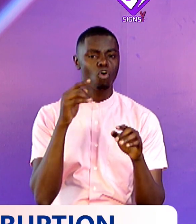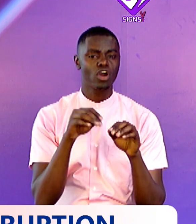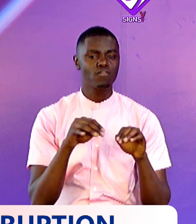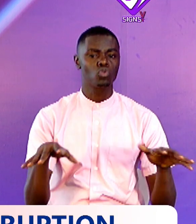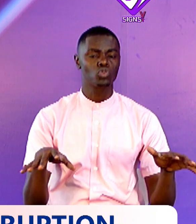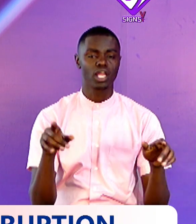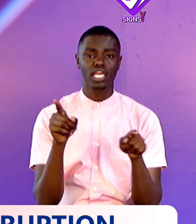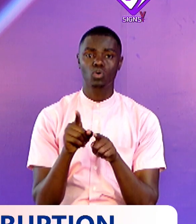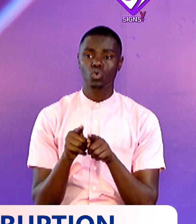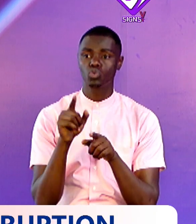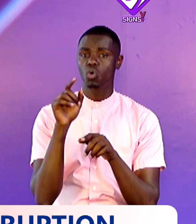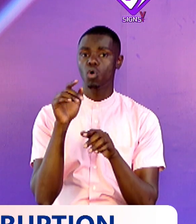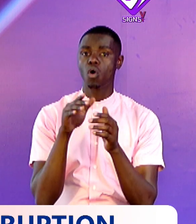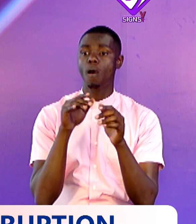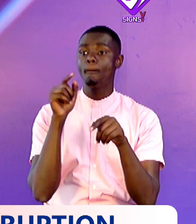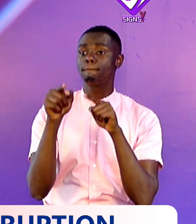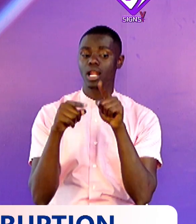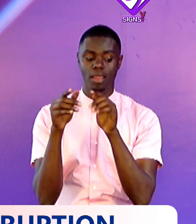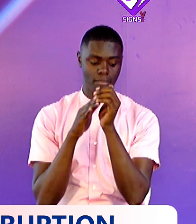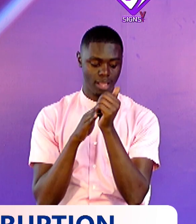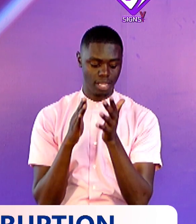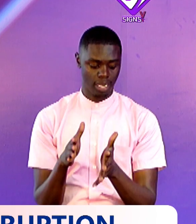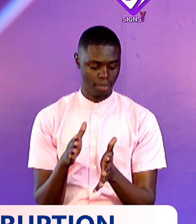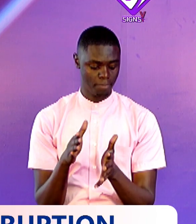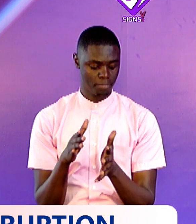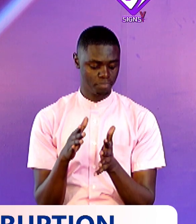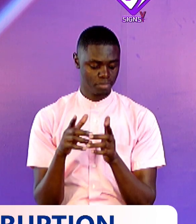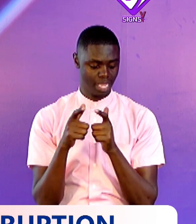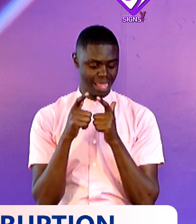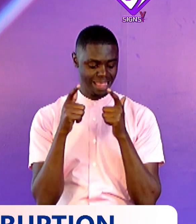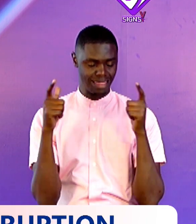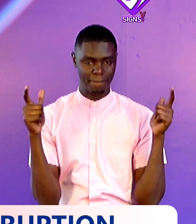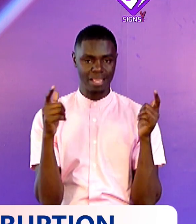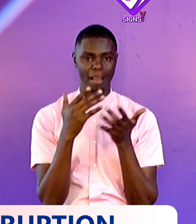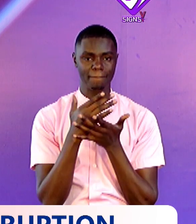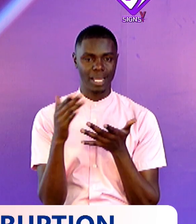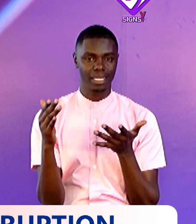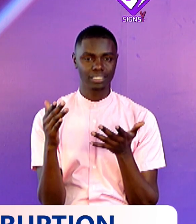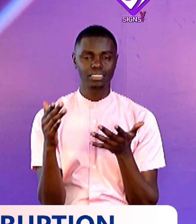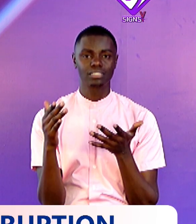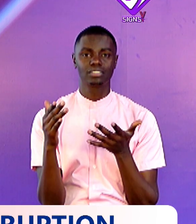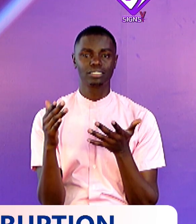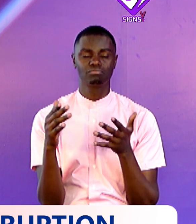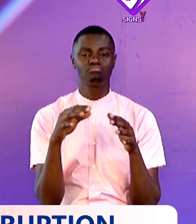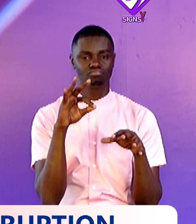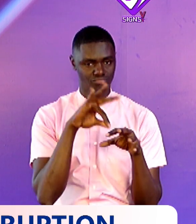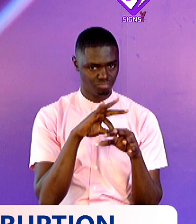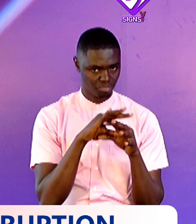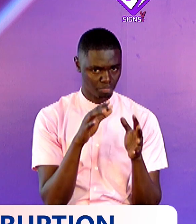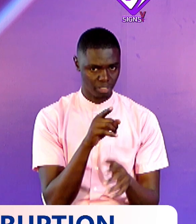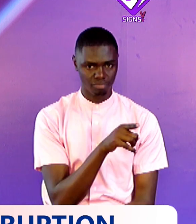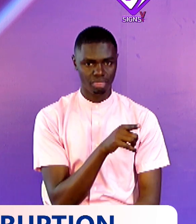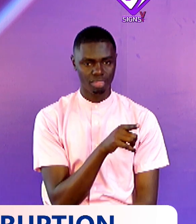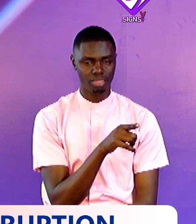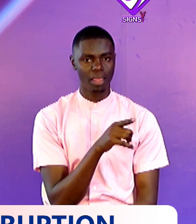And I'll also blame the leader. And the bigger part of the blame, I'll give it to the mwananchi. Why?